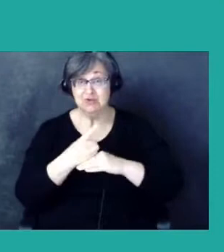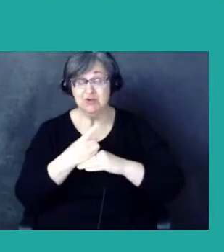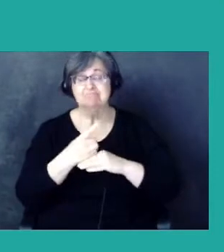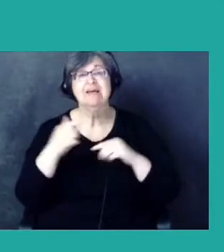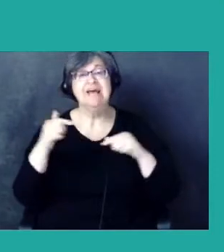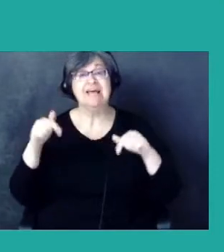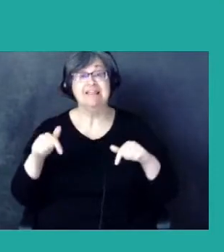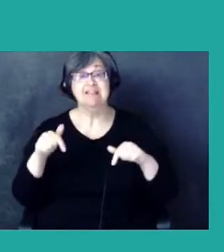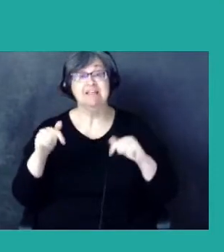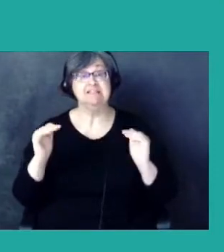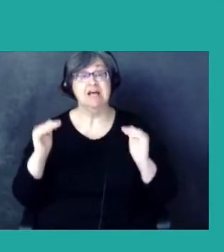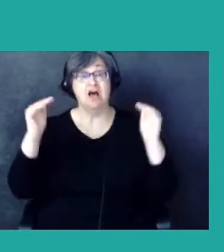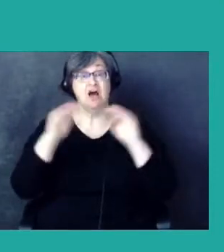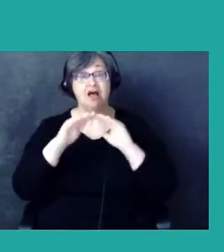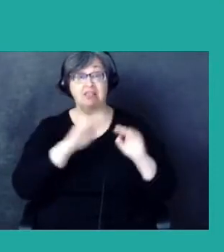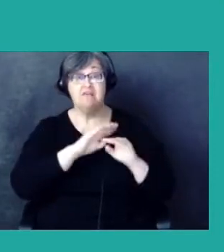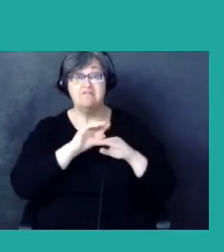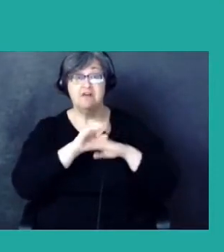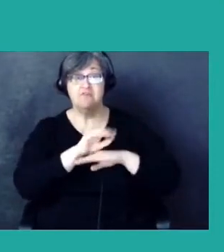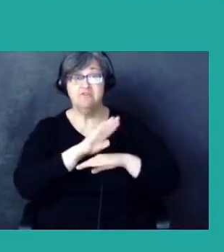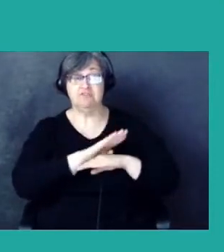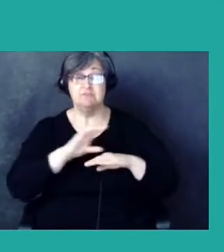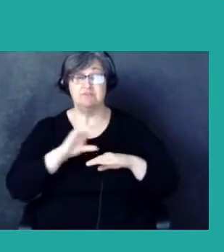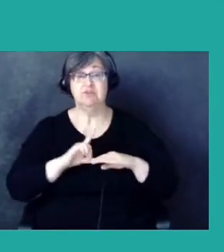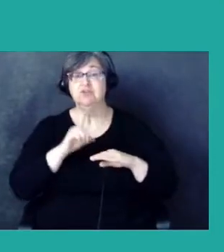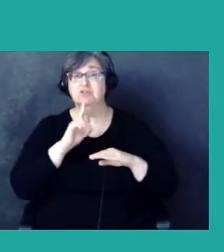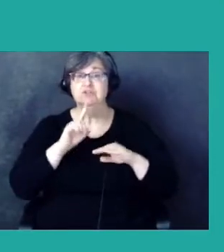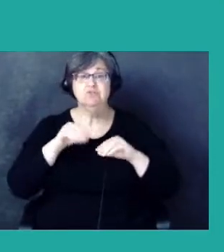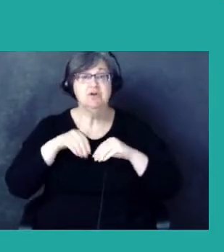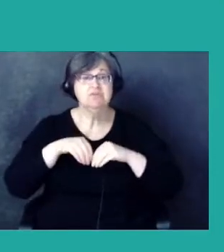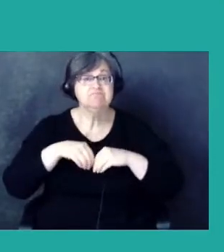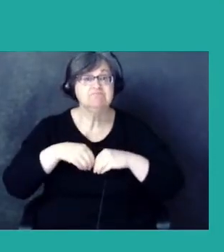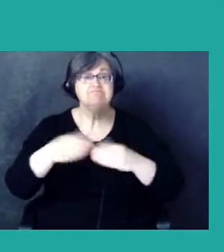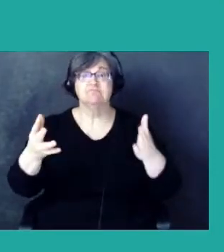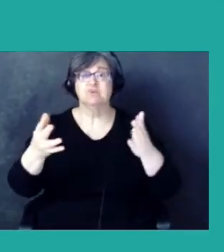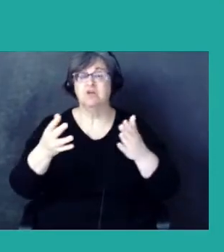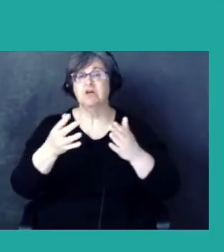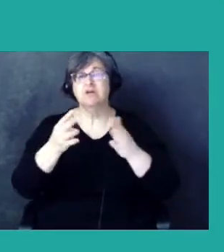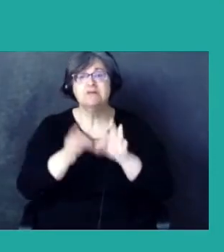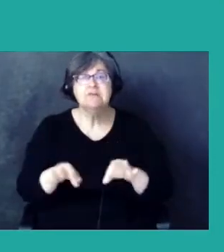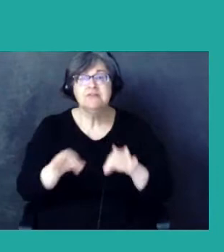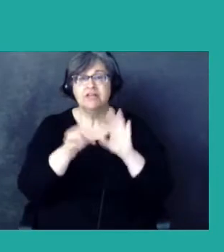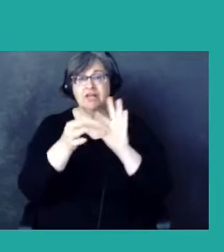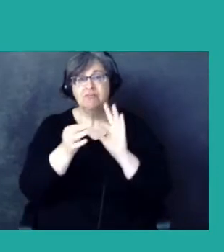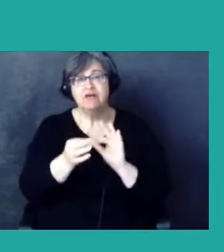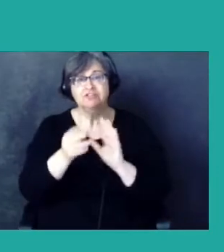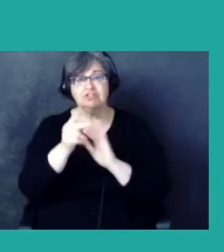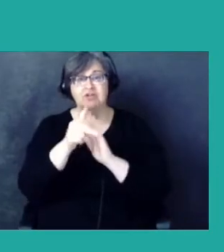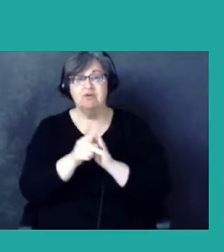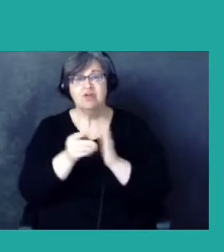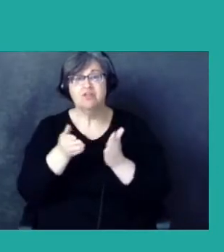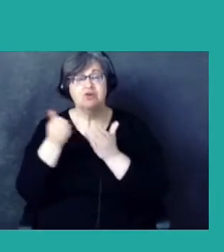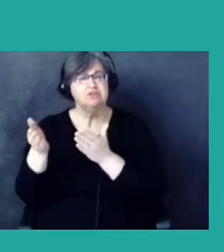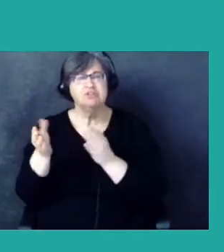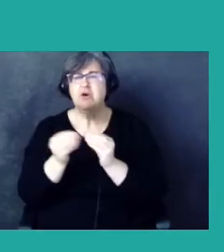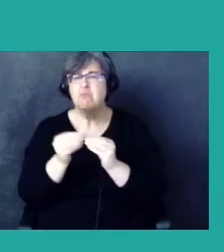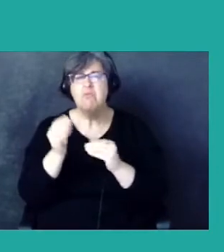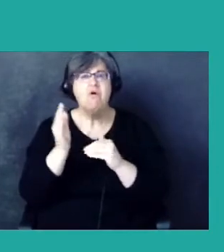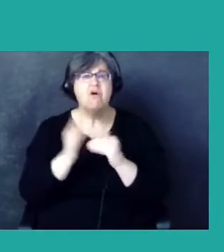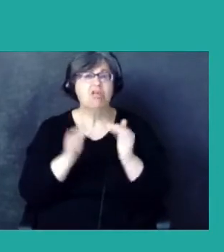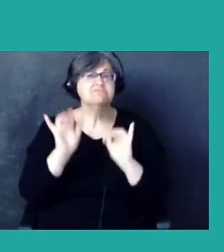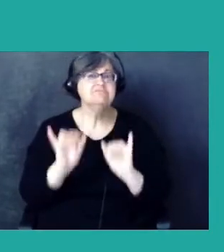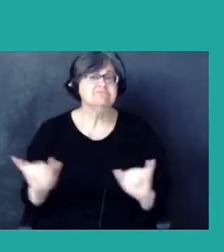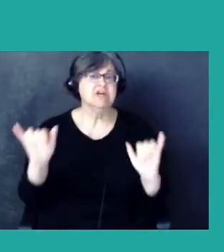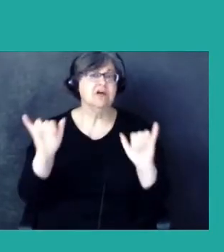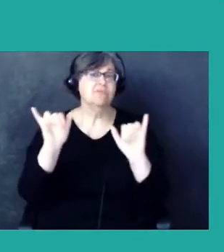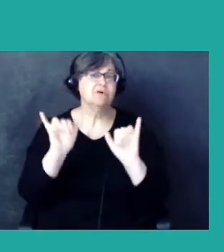is giving their key messages and policy recommendations that are going way beyond business as usual.